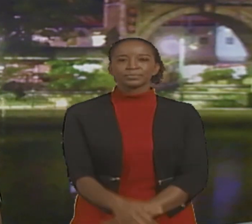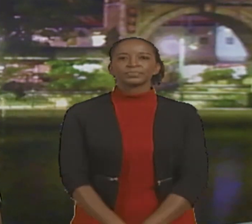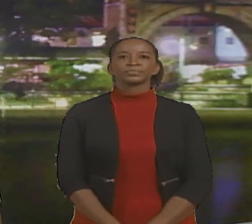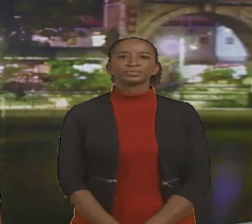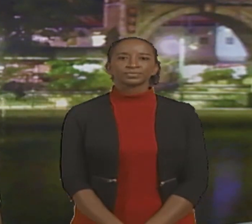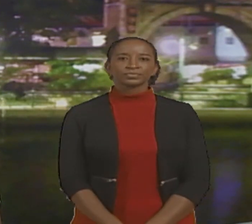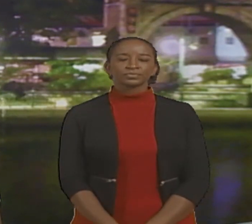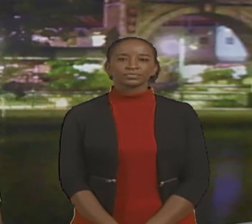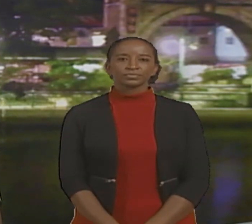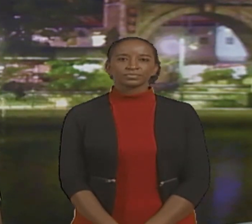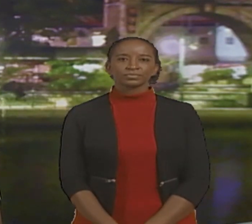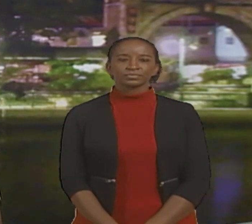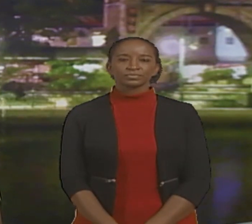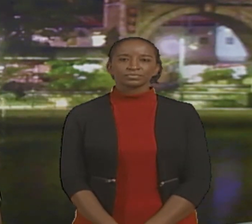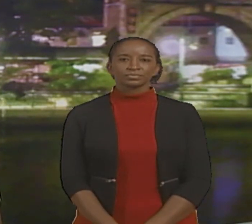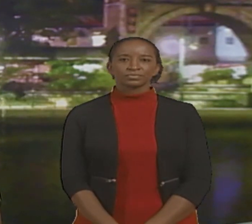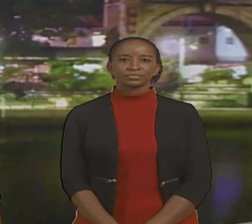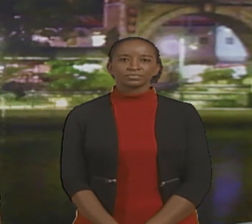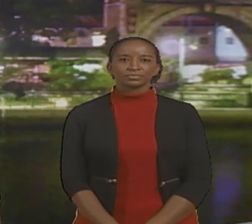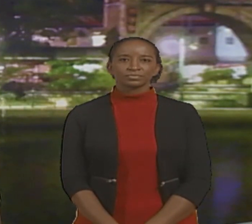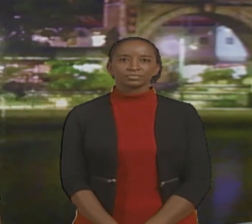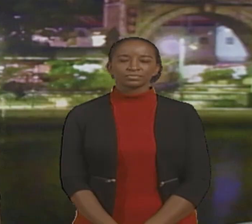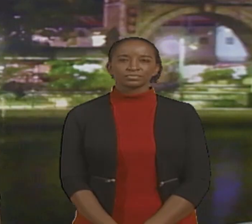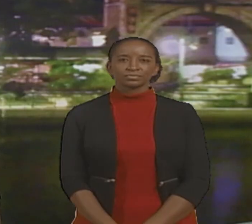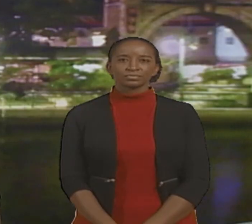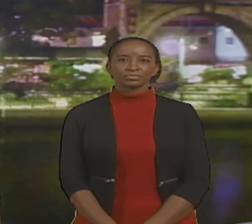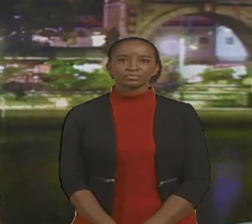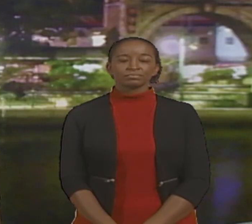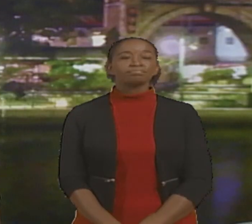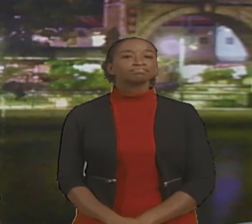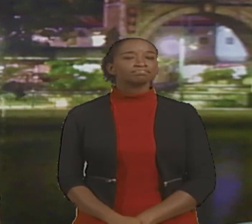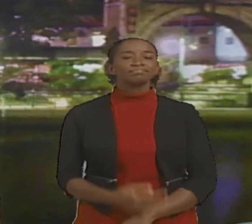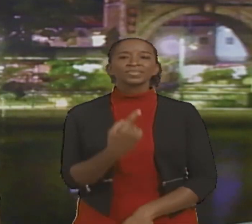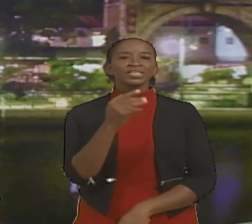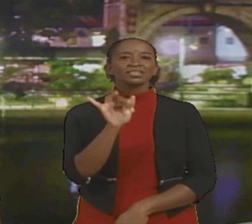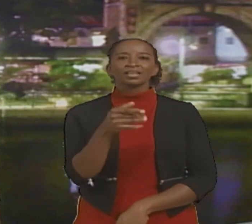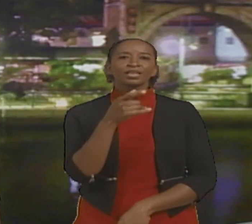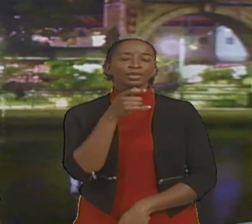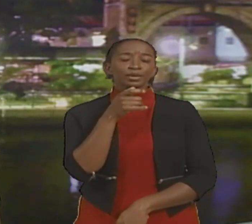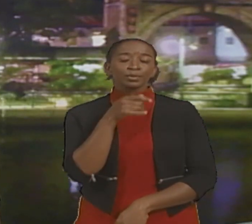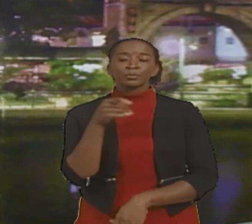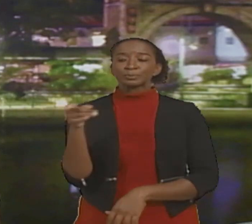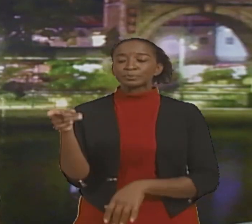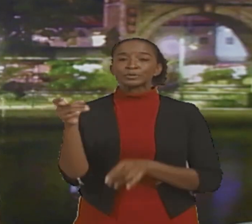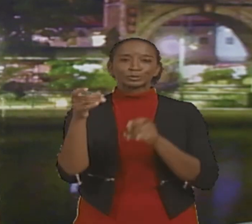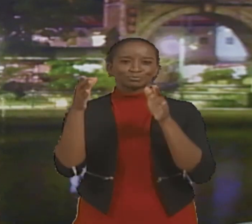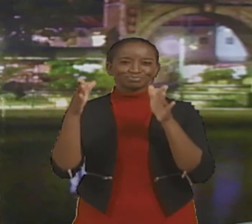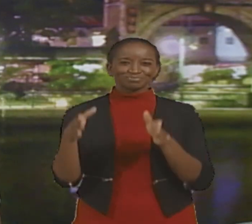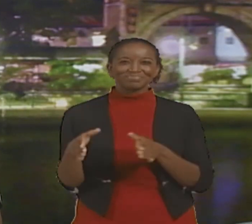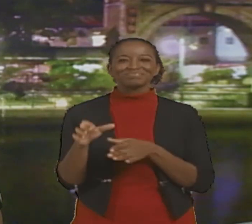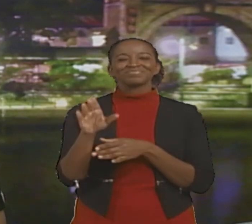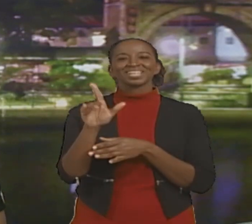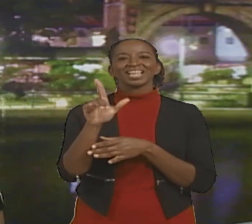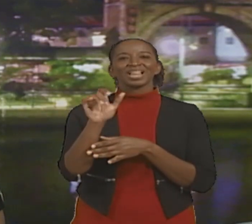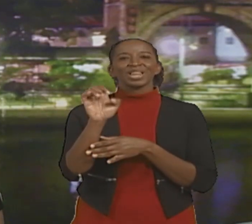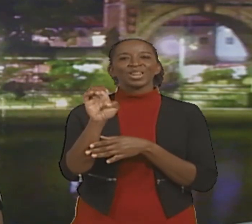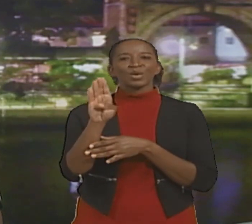general manager, Tammy LeBlanc, as the hotel officially kicked off its Christmas celebrations with its annual tree lighting ceremony.